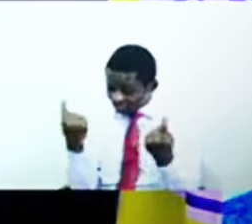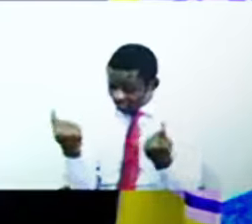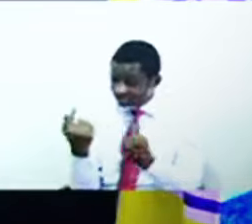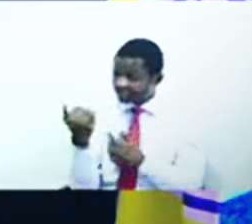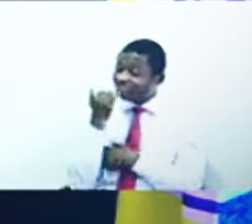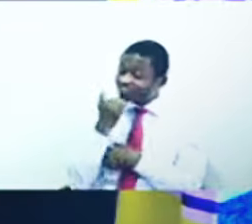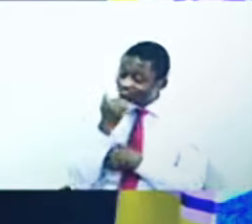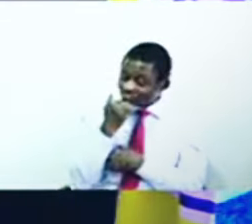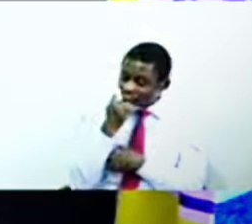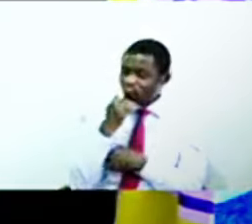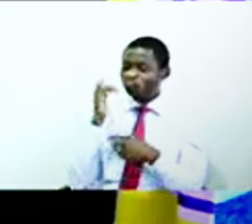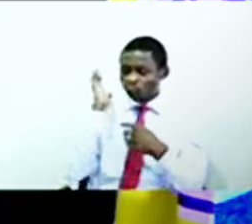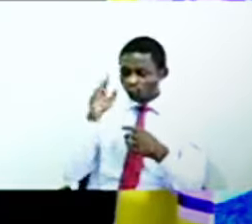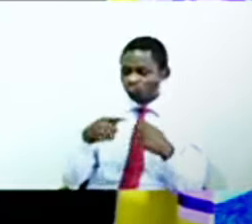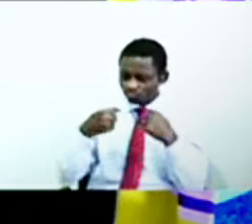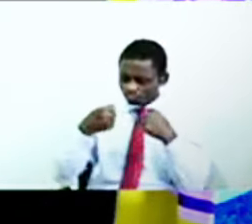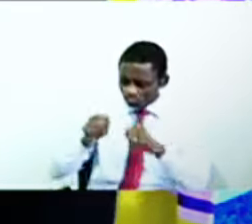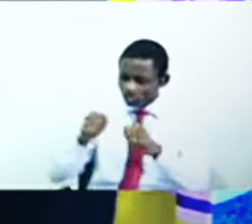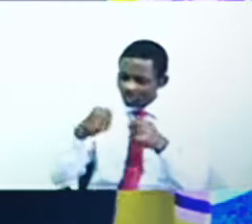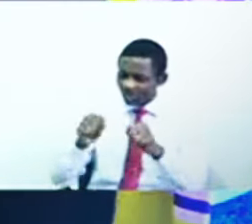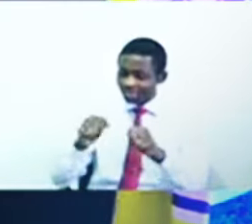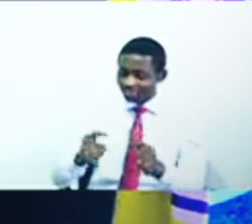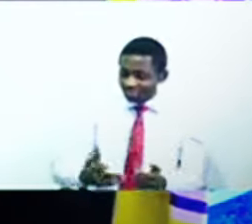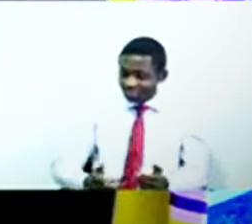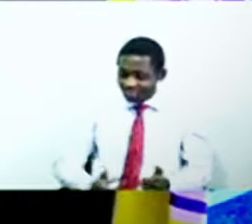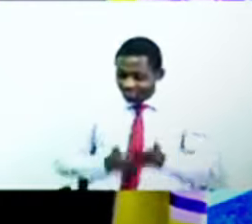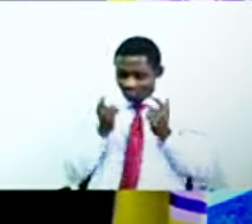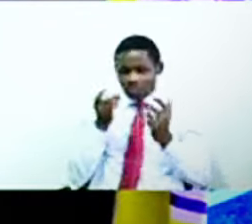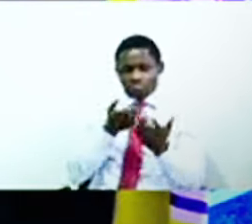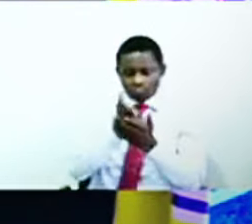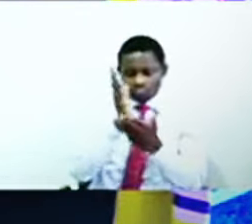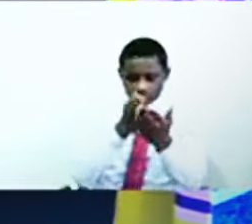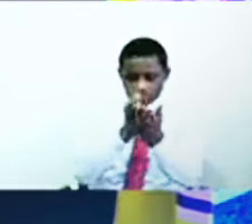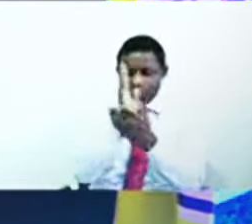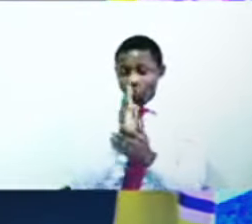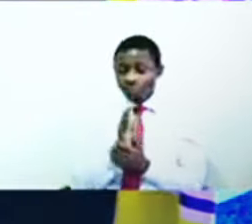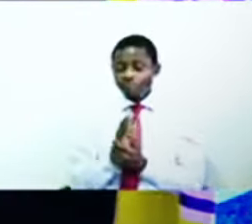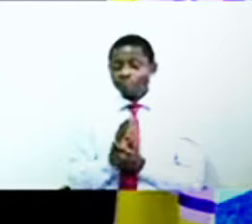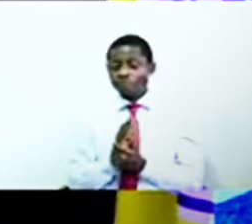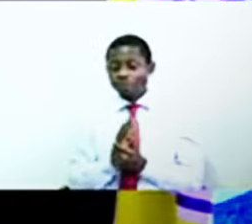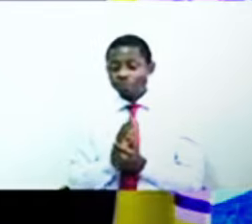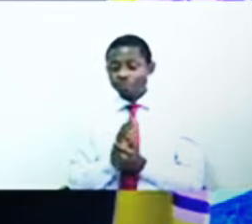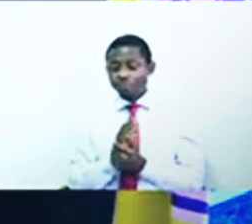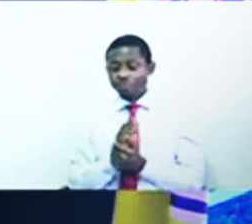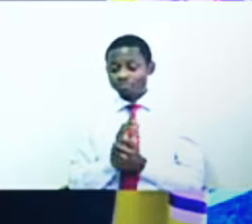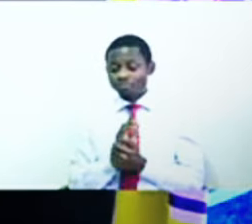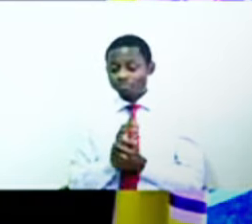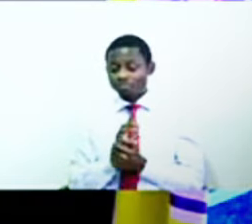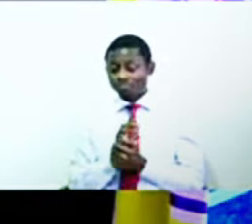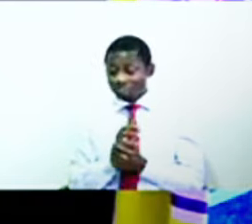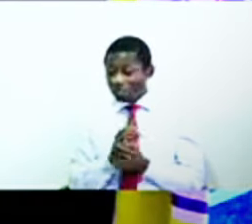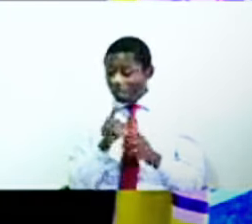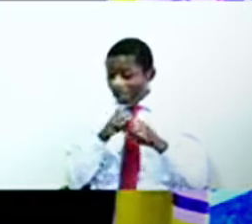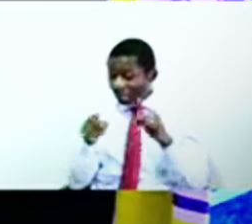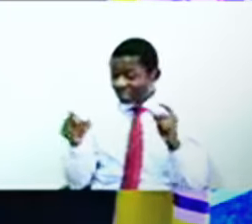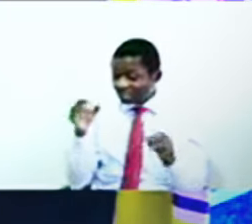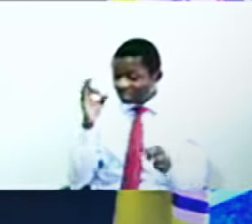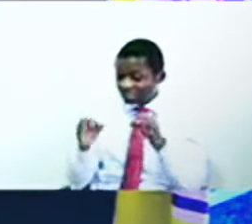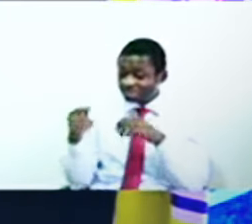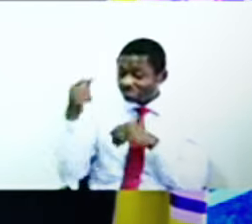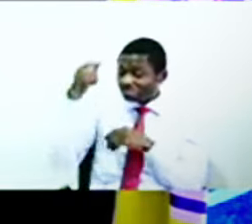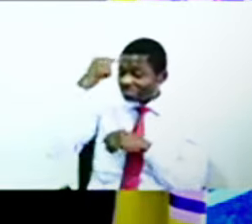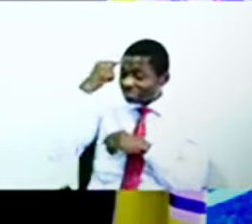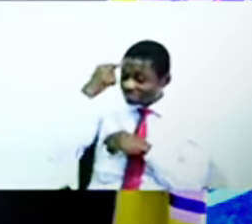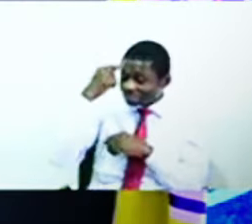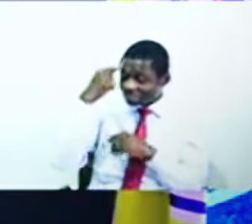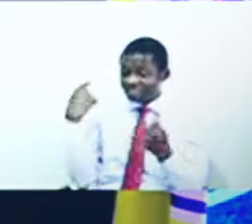trene abrabo. But when you think that sin is a weakness within you and that you can't help it. Na se wuhu se bone eyemreye wo mu a wuntu minya ho hia. You always